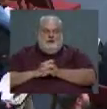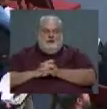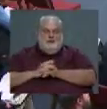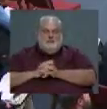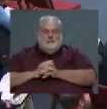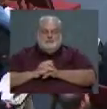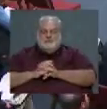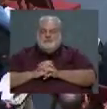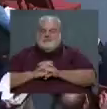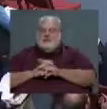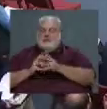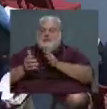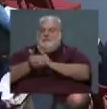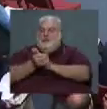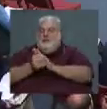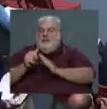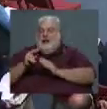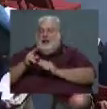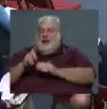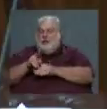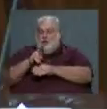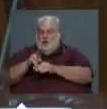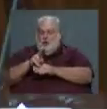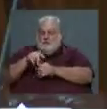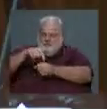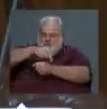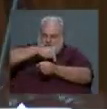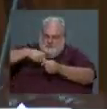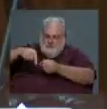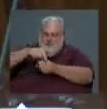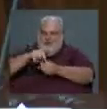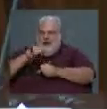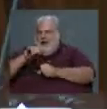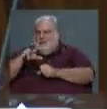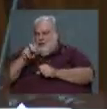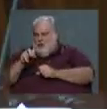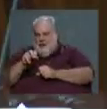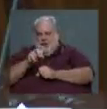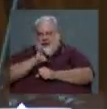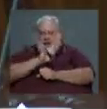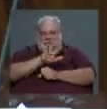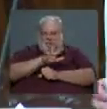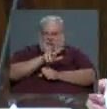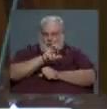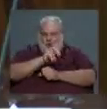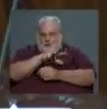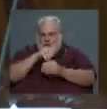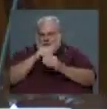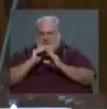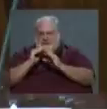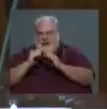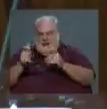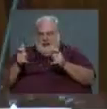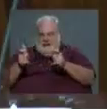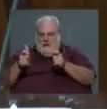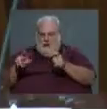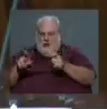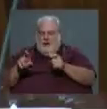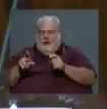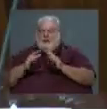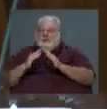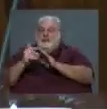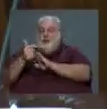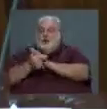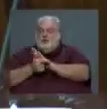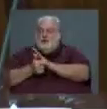An ordinance to amend the land use plan in the area bounded by Interstate 30 and Interstate 530 within the City of Little Rock's planning jurisdiction. An ordinance